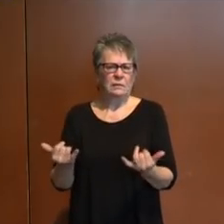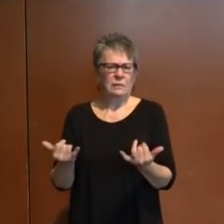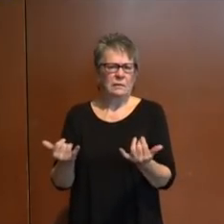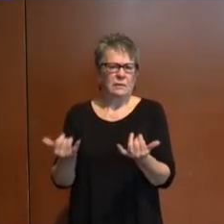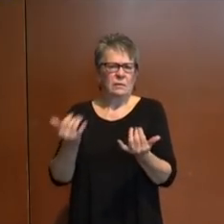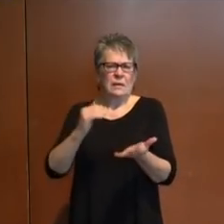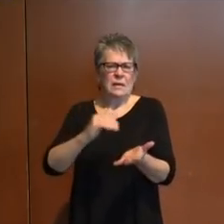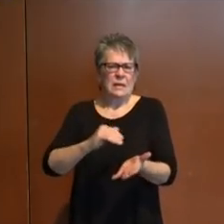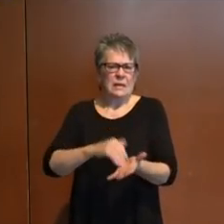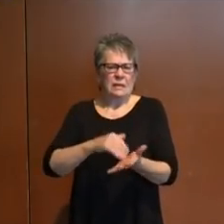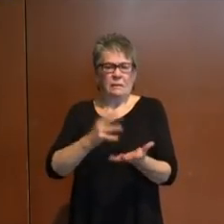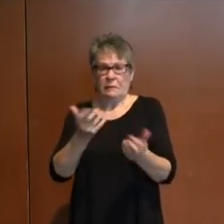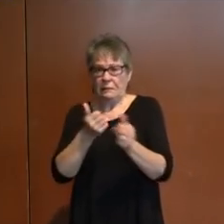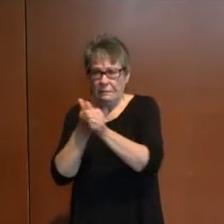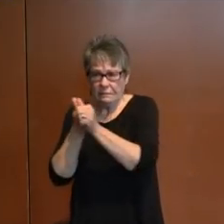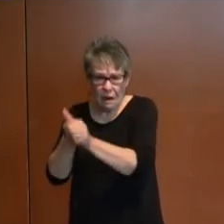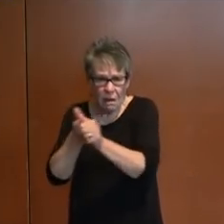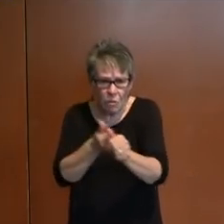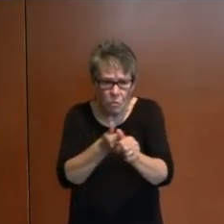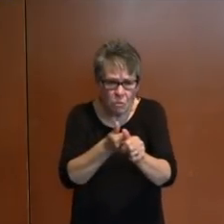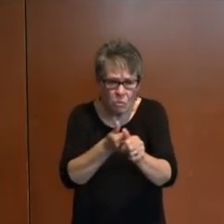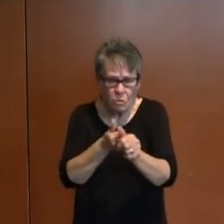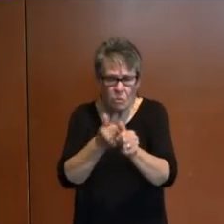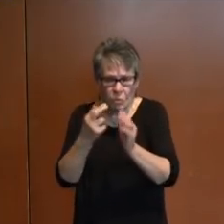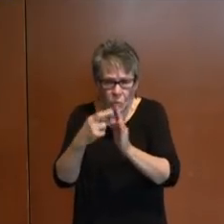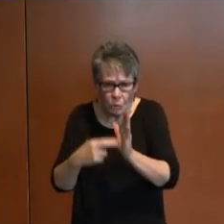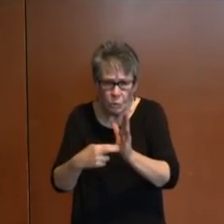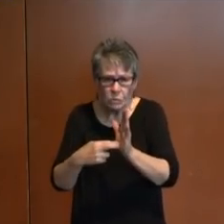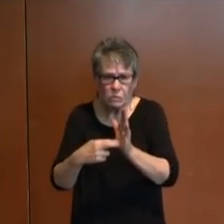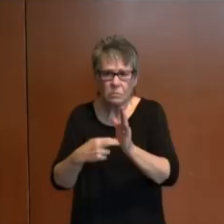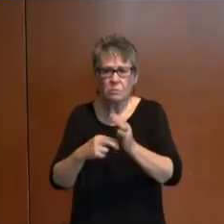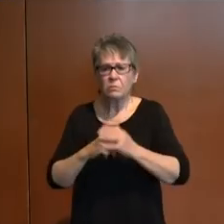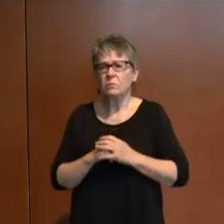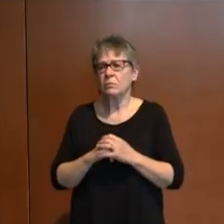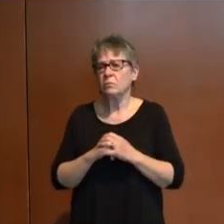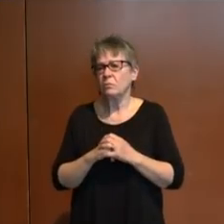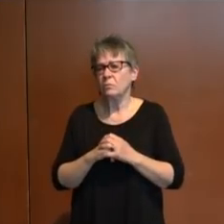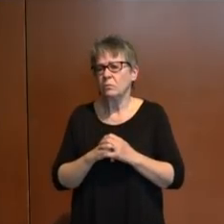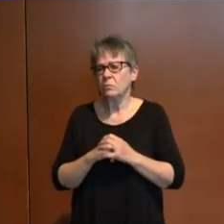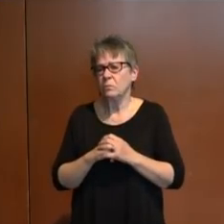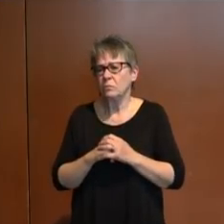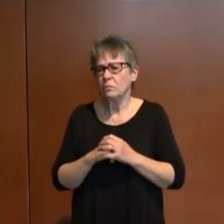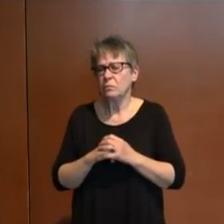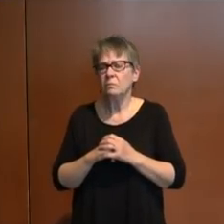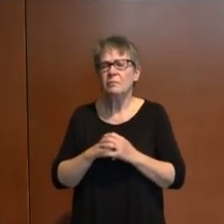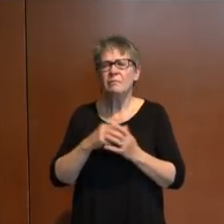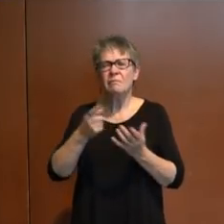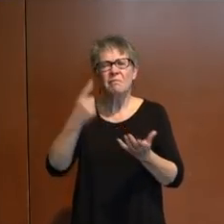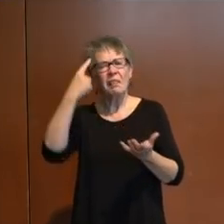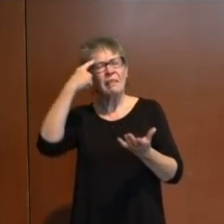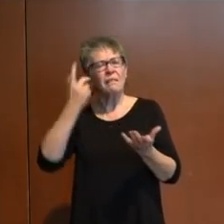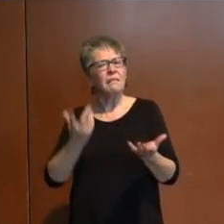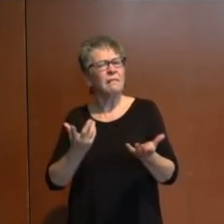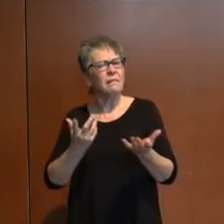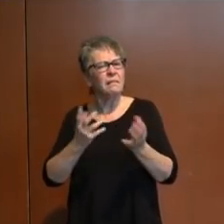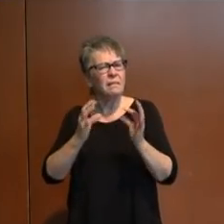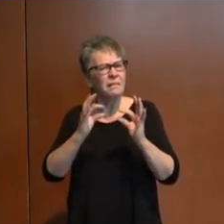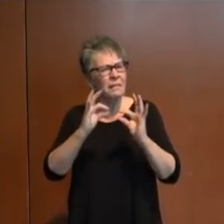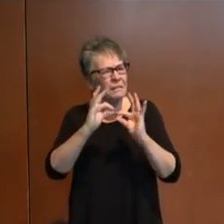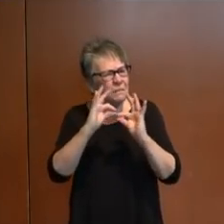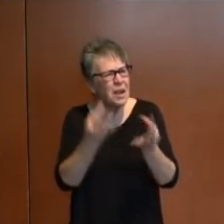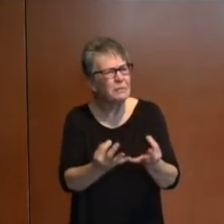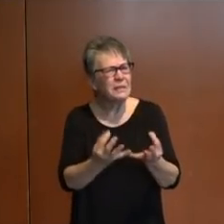think of others across our state, let alone within your own family, whose lives that you depend on doing the